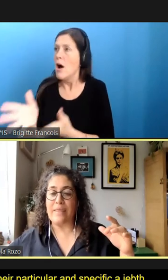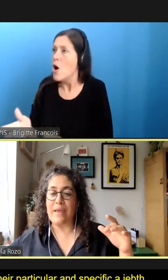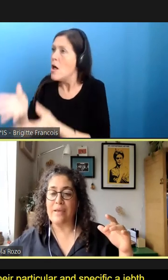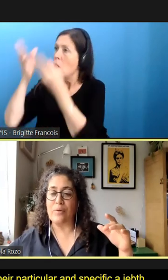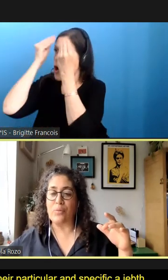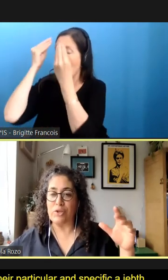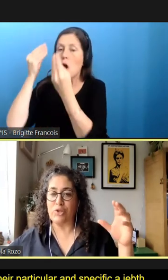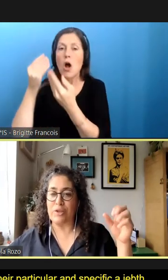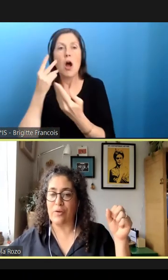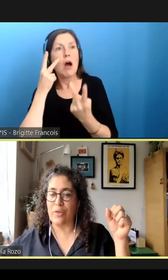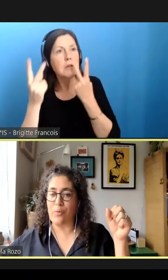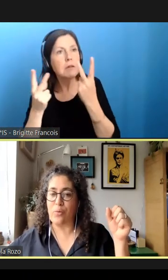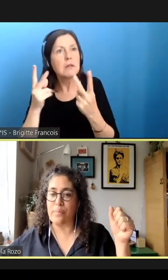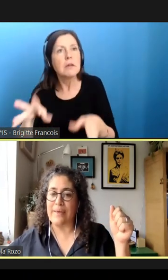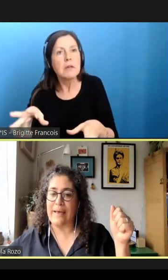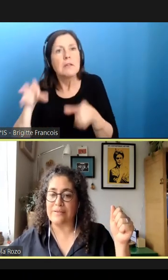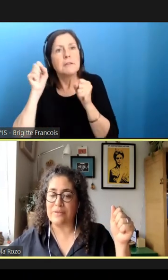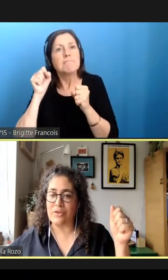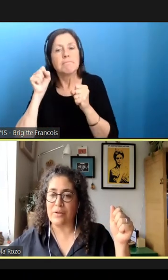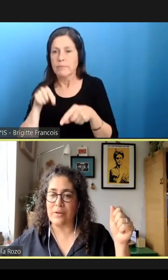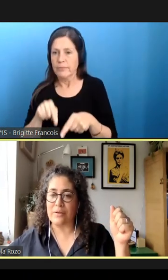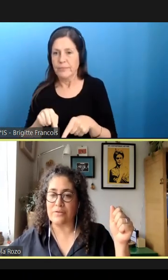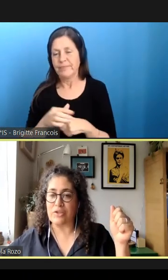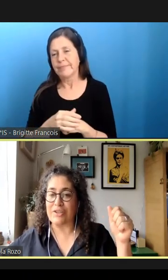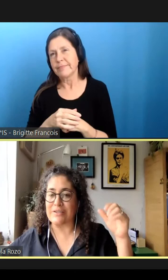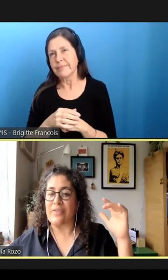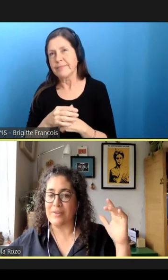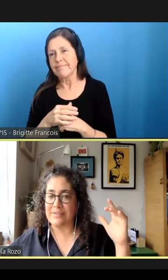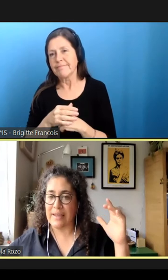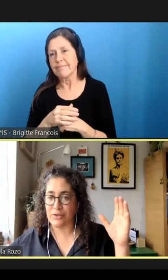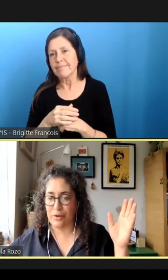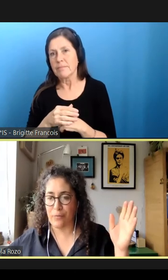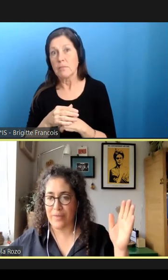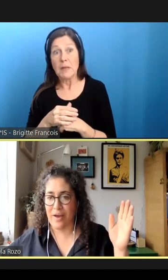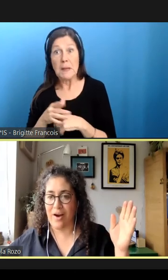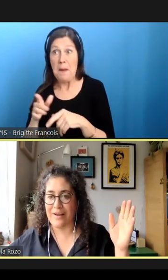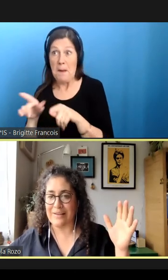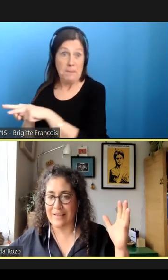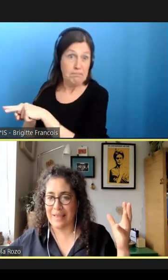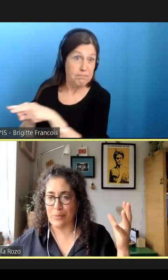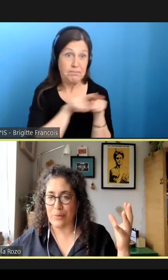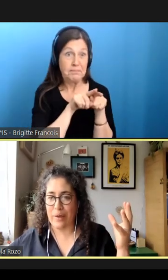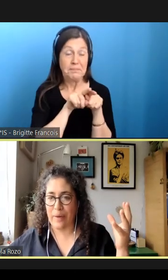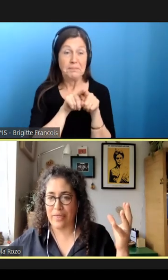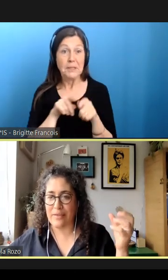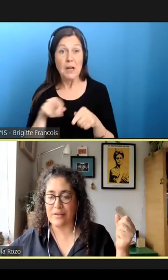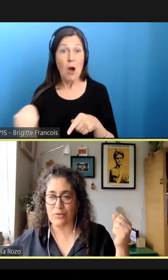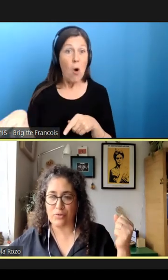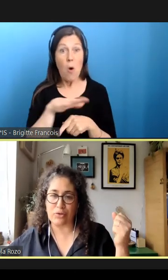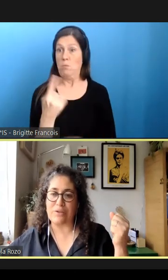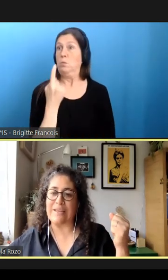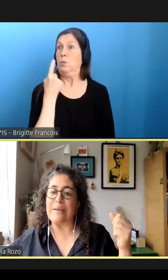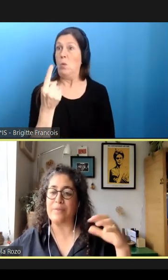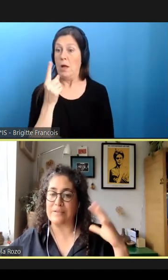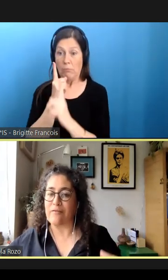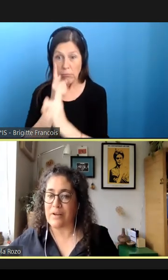and they wish there won't be such standardization of what they are. I think it is crucial